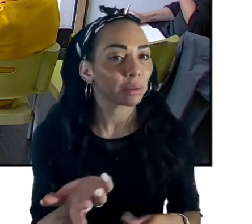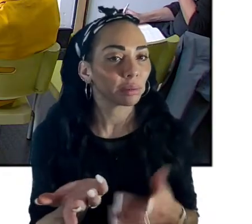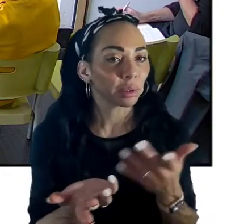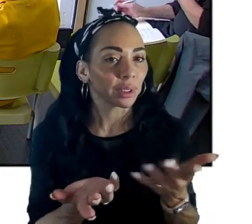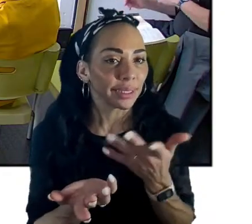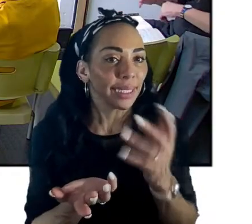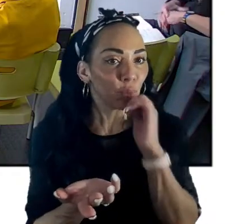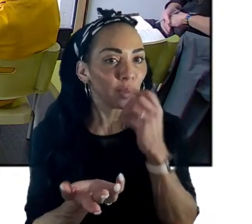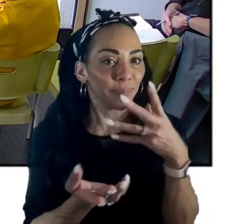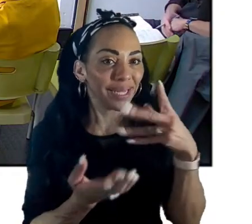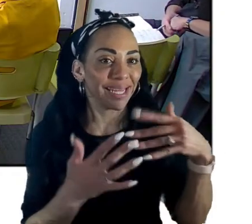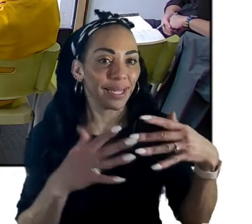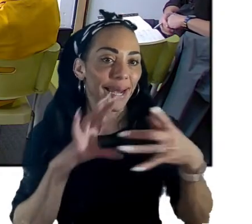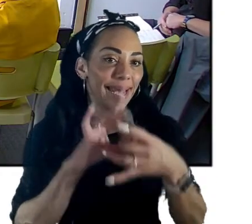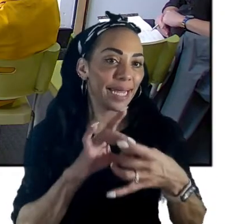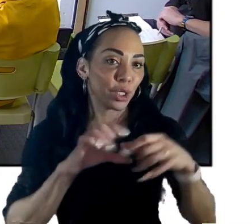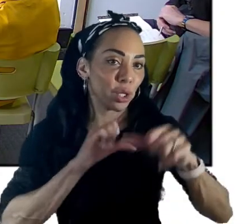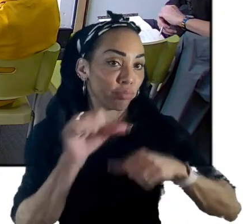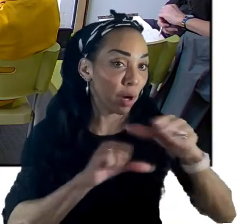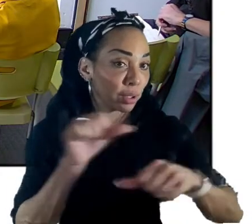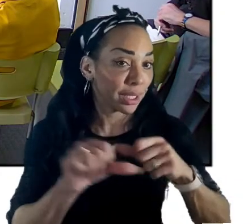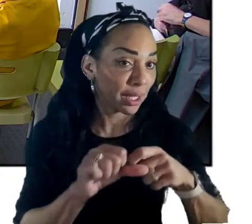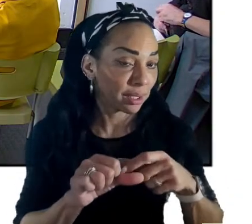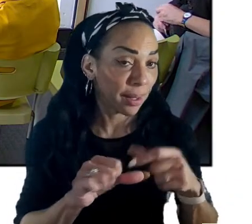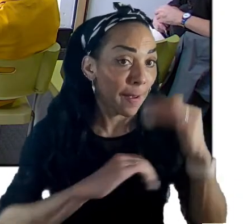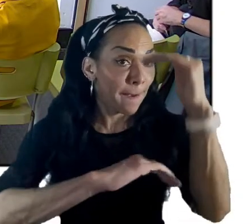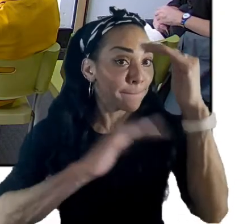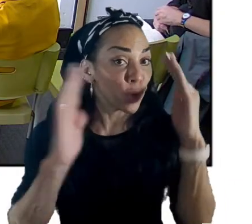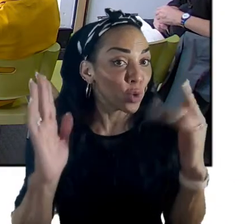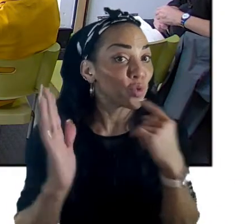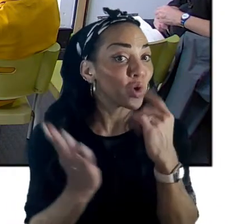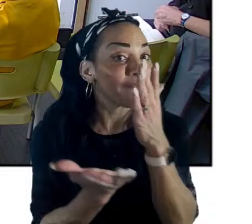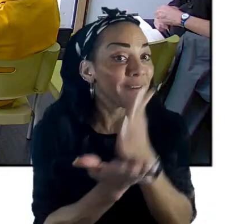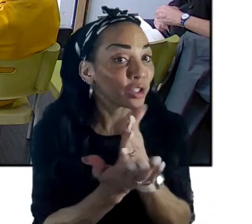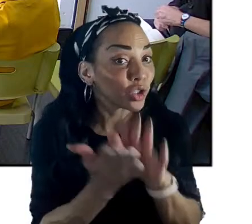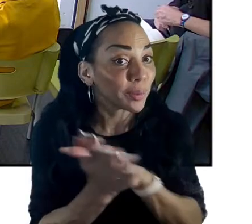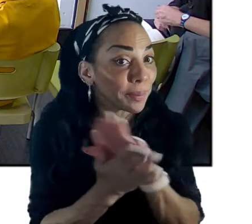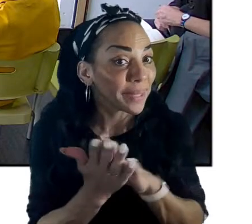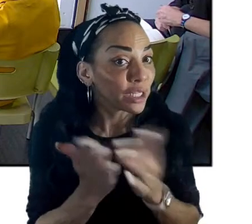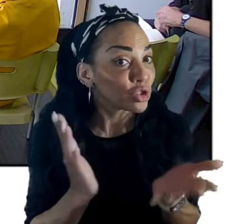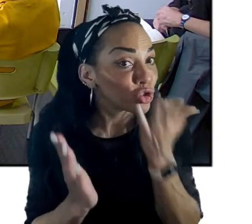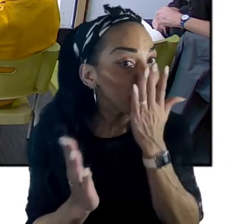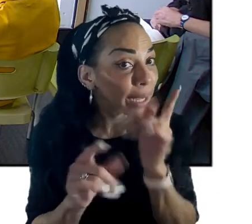suppose. Yeah. Nice. Awesome. Thank you. Really?